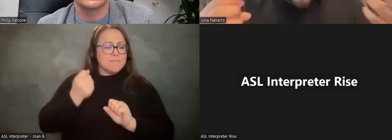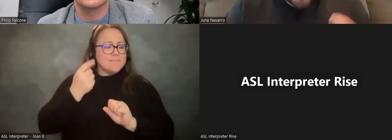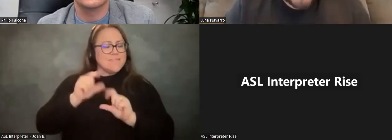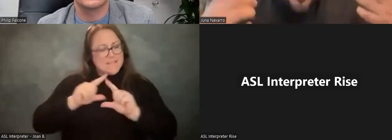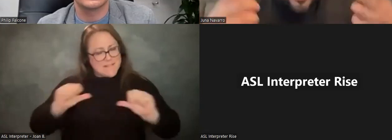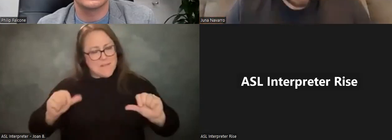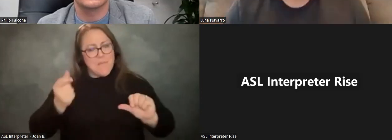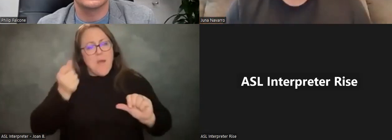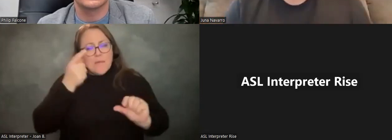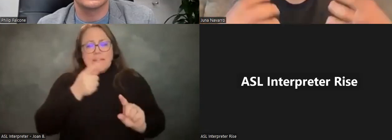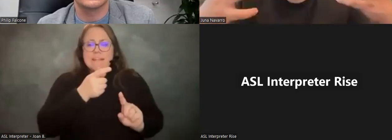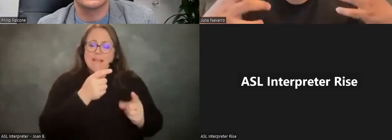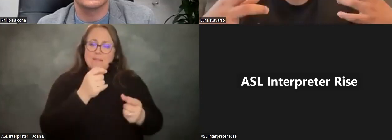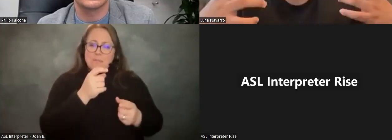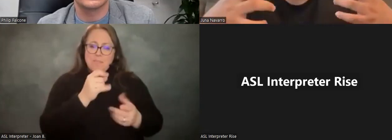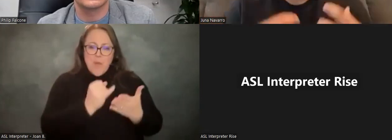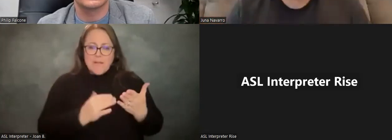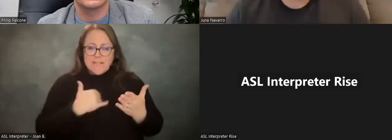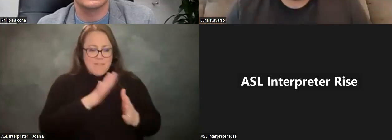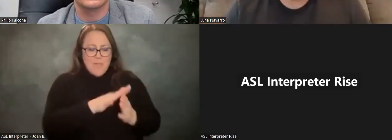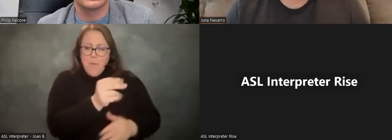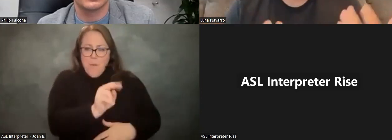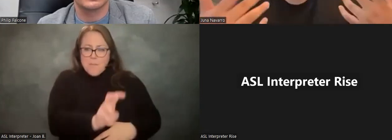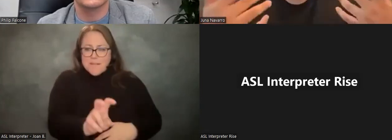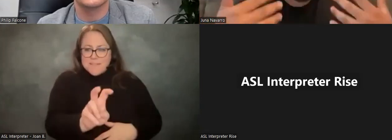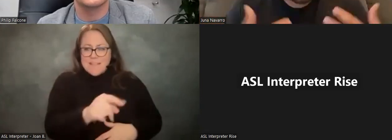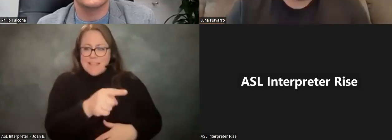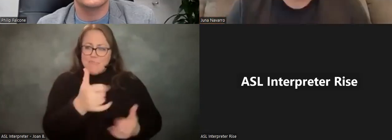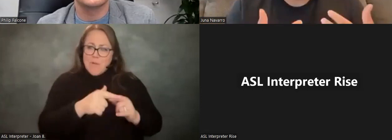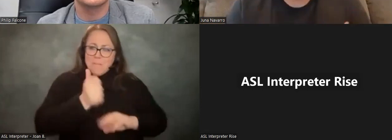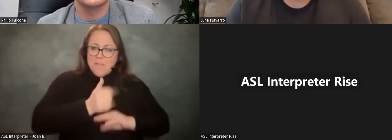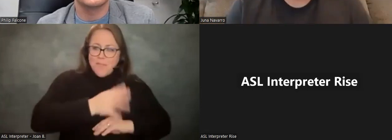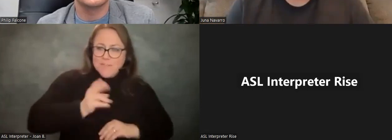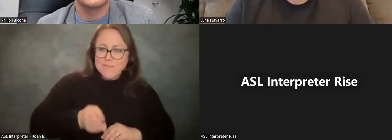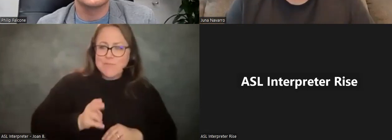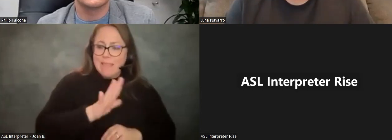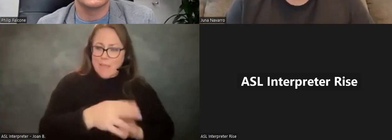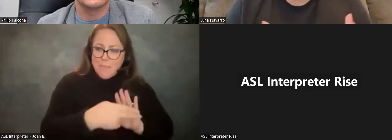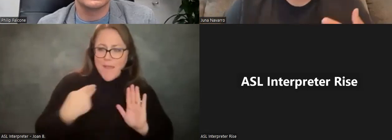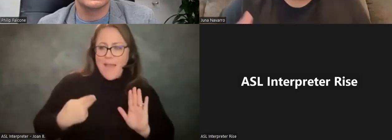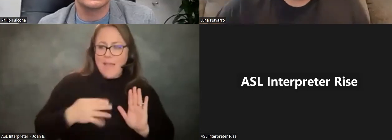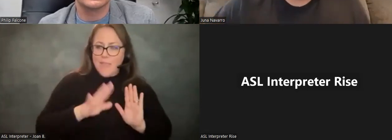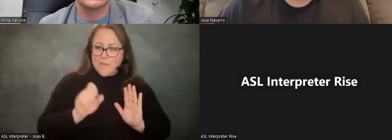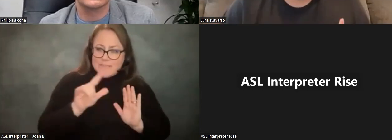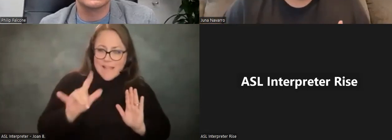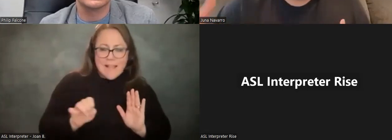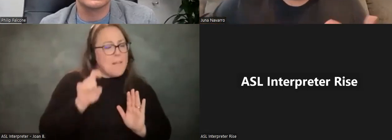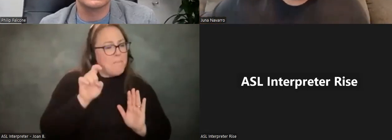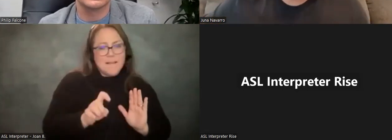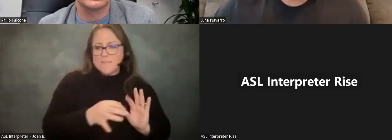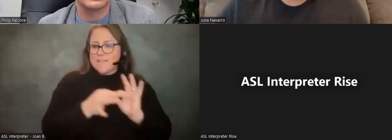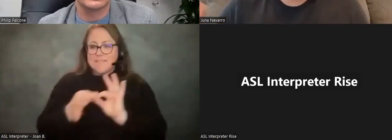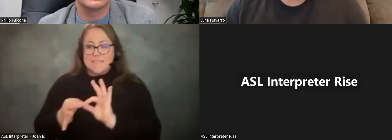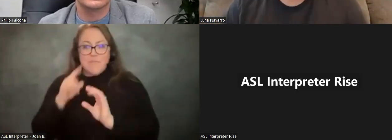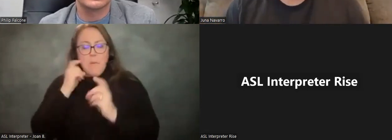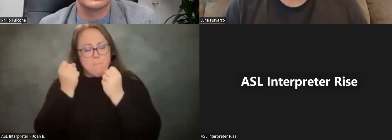understand that artists have independent journeys. They have legacies to build. Their styles and their brand has to carry over decades